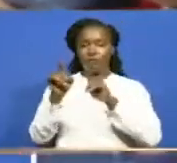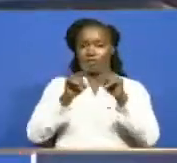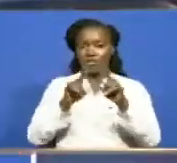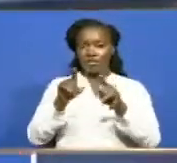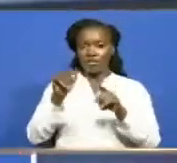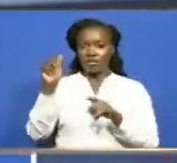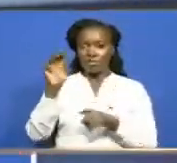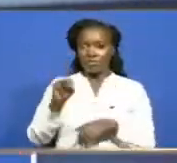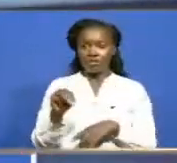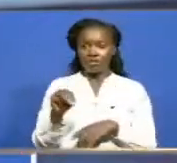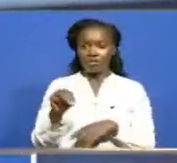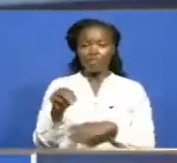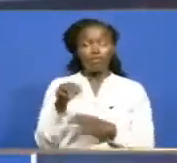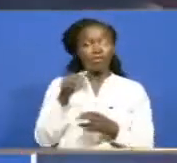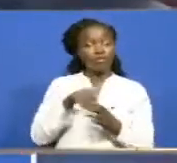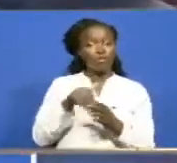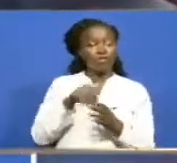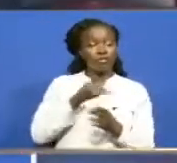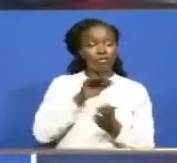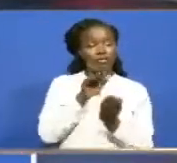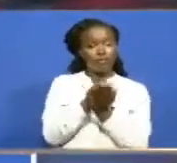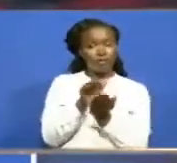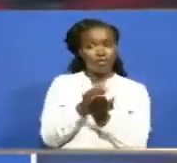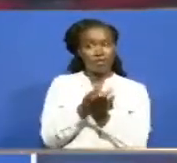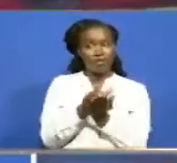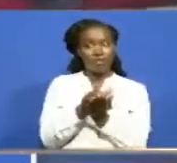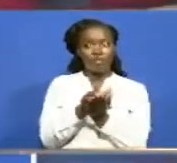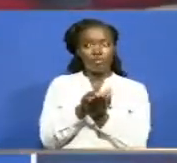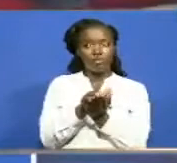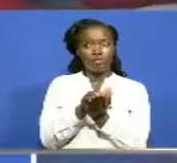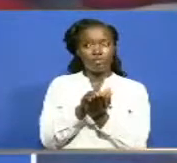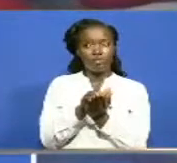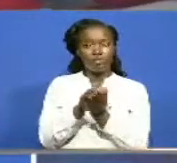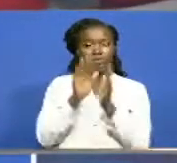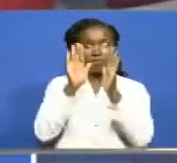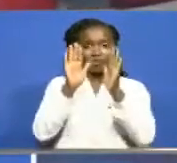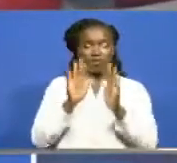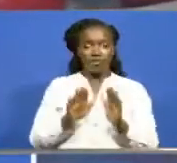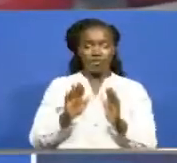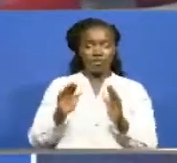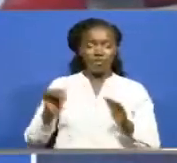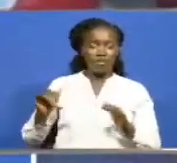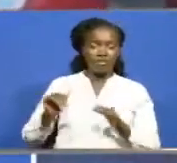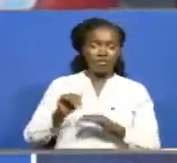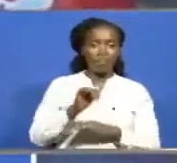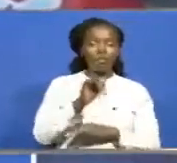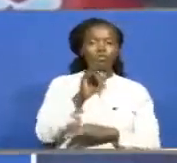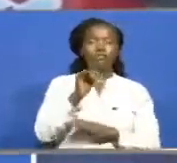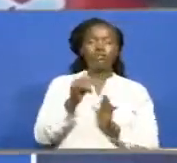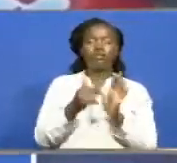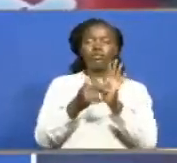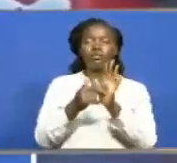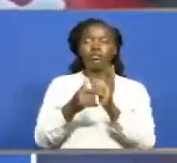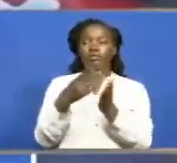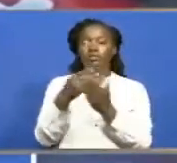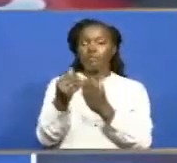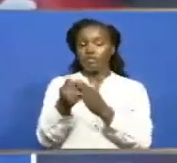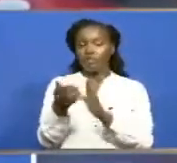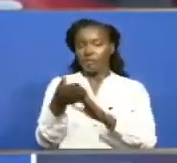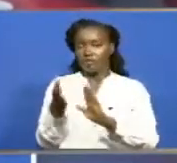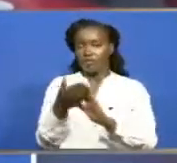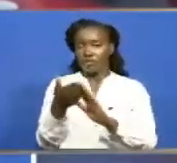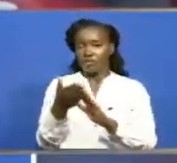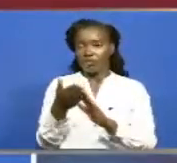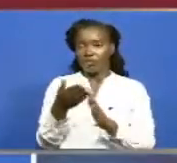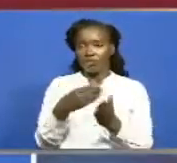AM Investment Bank said in its note that it was highly critical for Air Asia to shore up its liquidity quickly given its